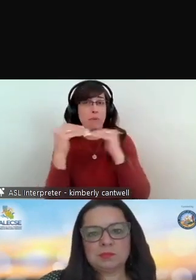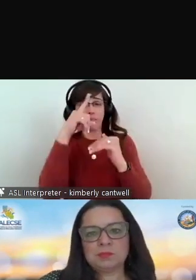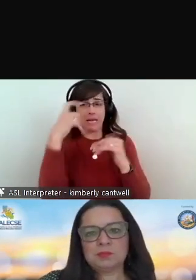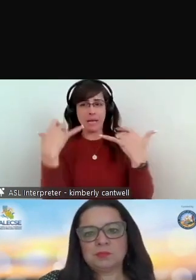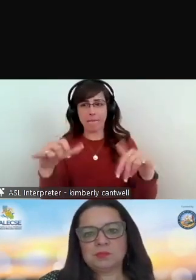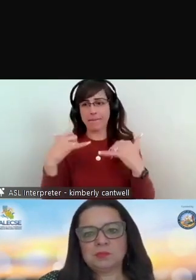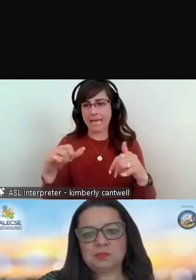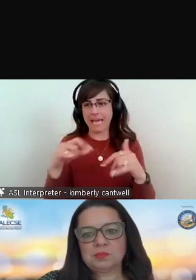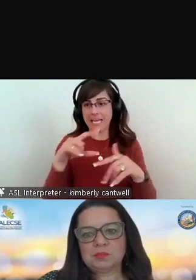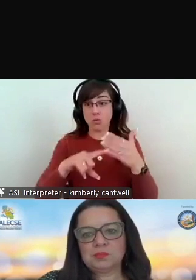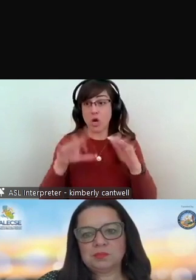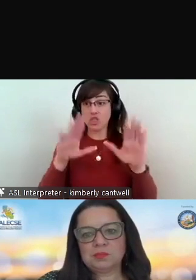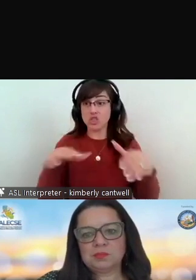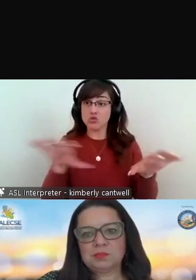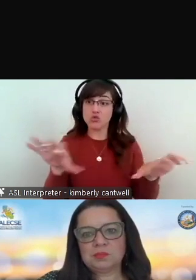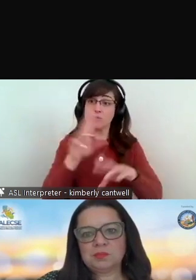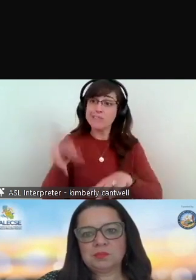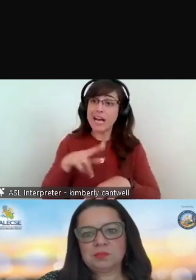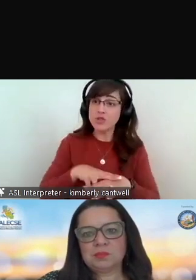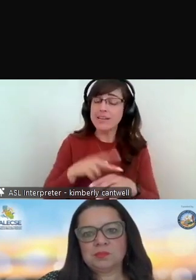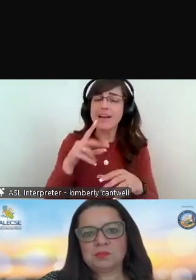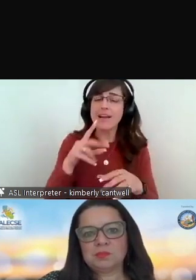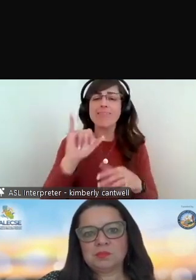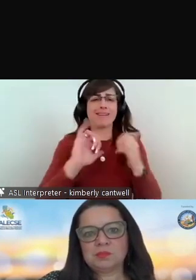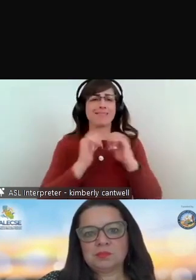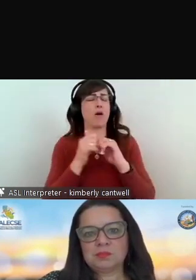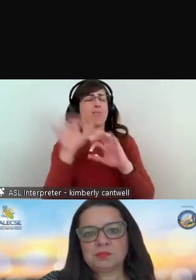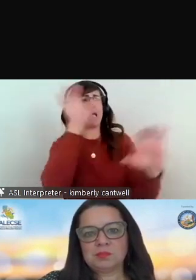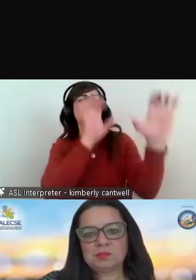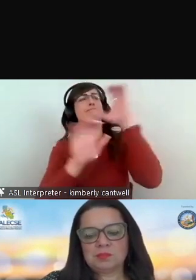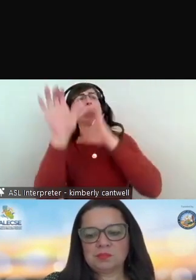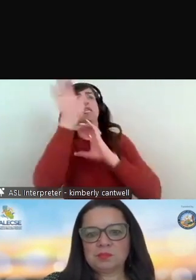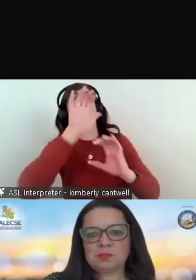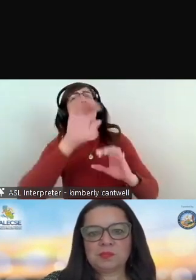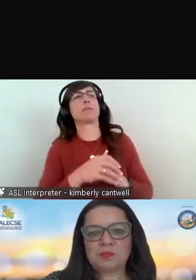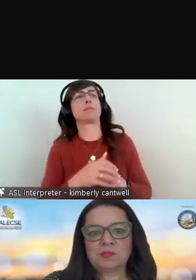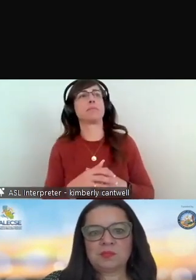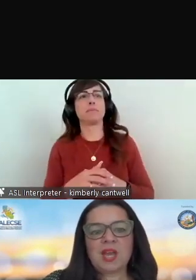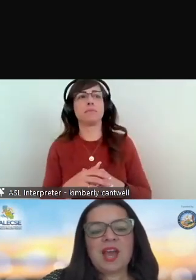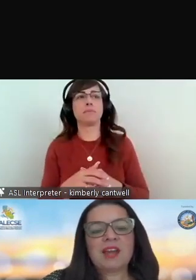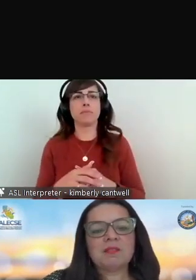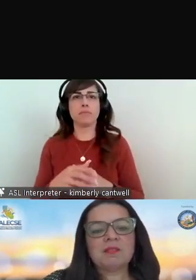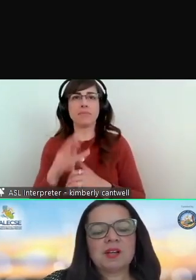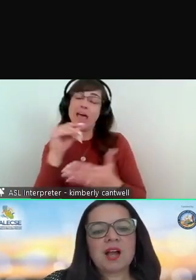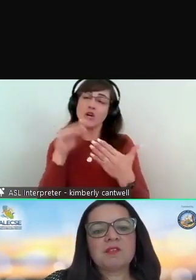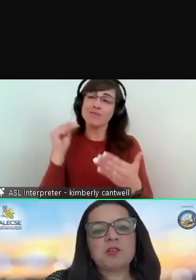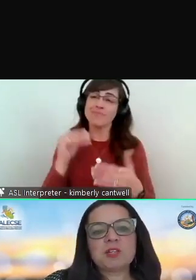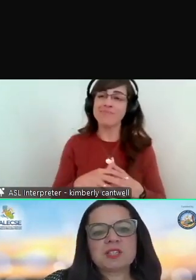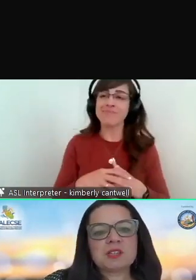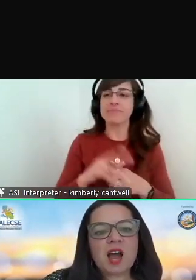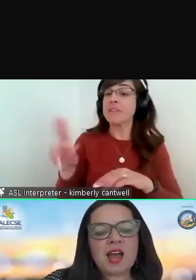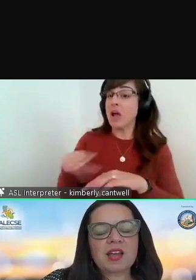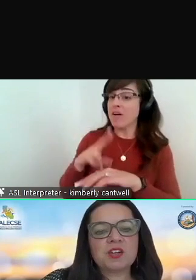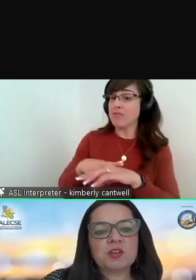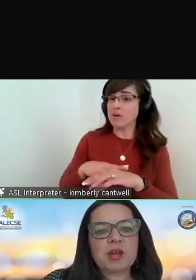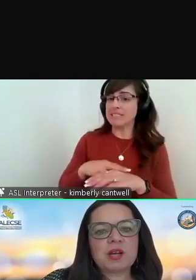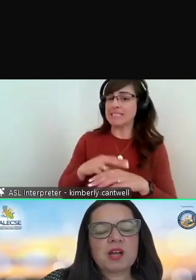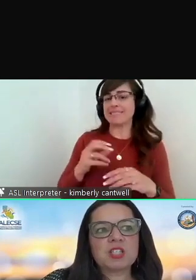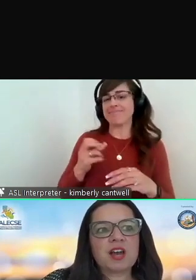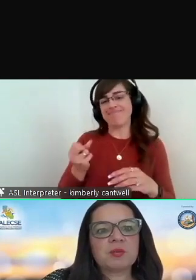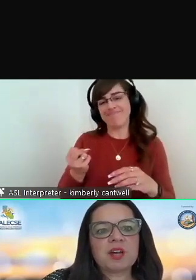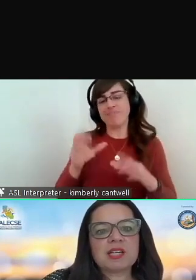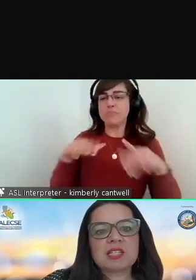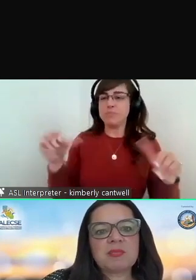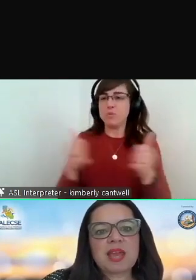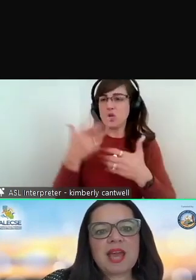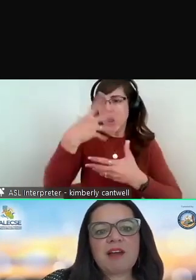is what children do naturally, and that's how they explore and learn. Of course, not, a